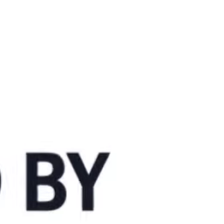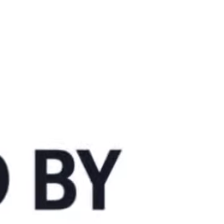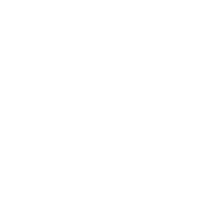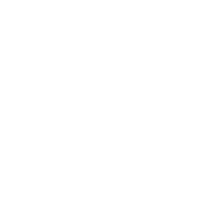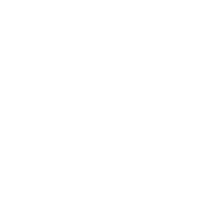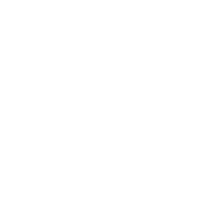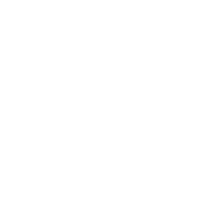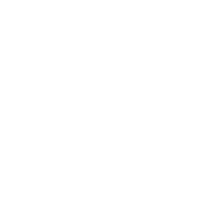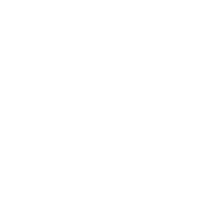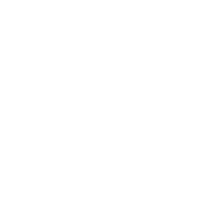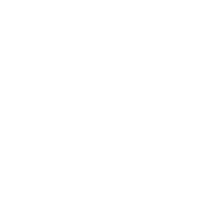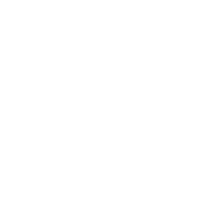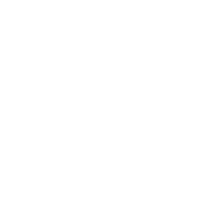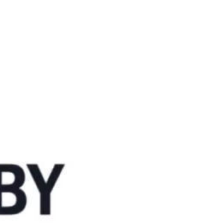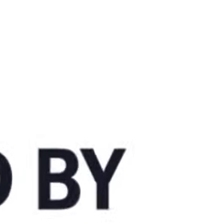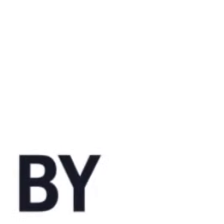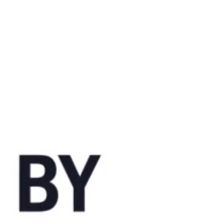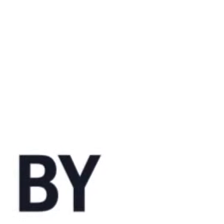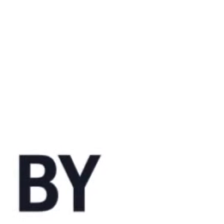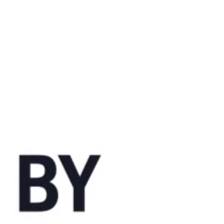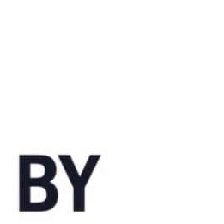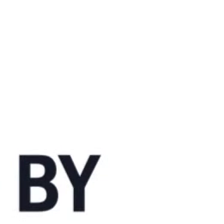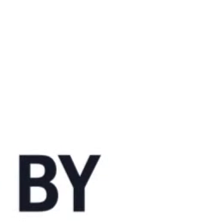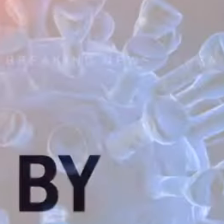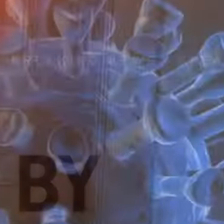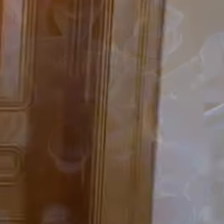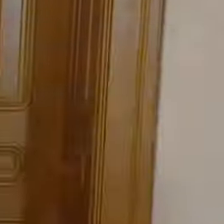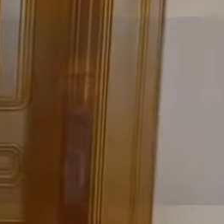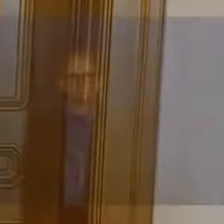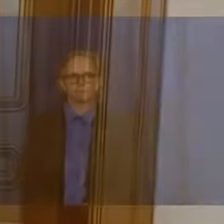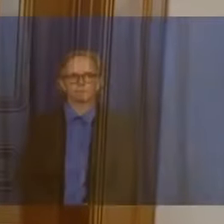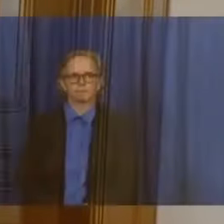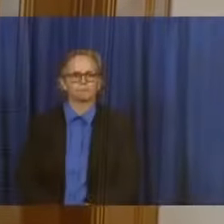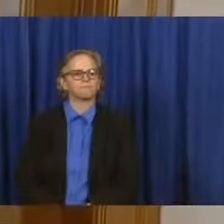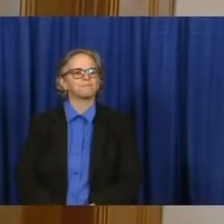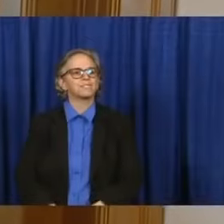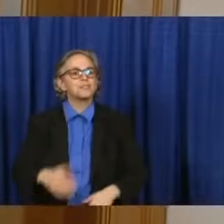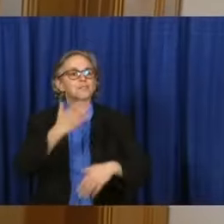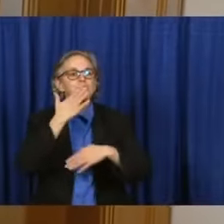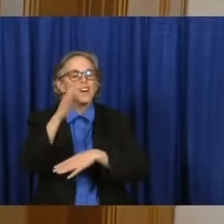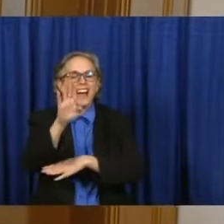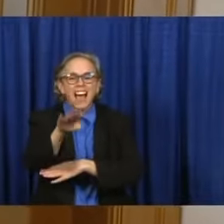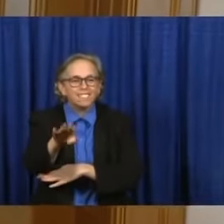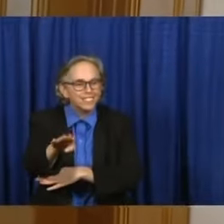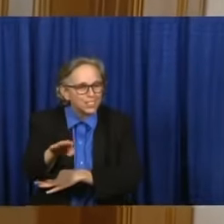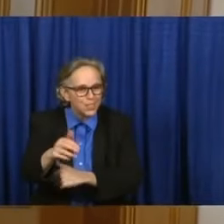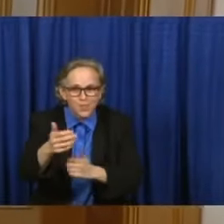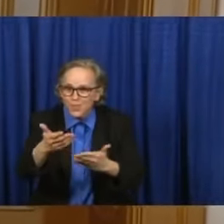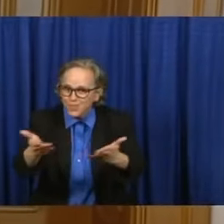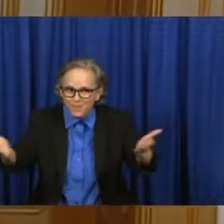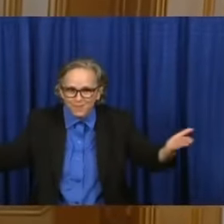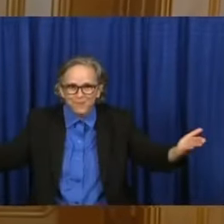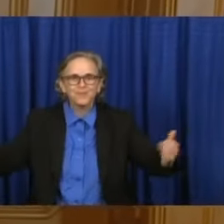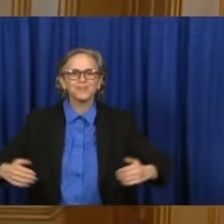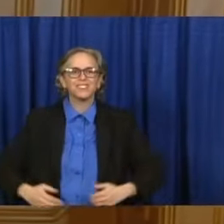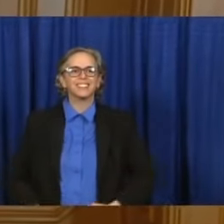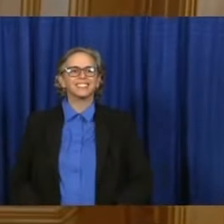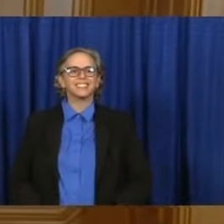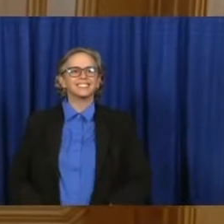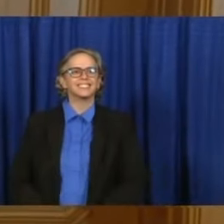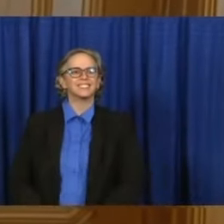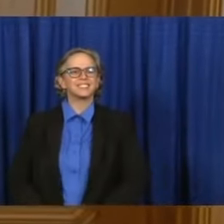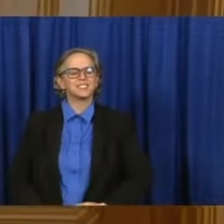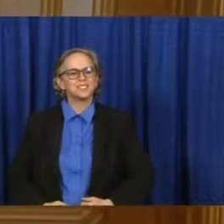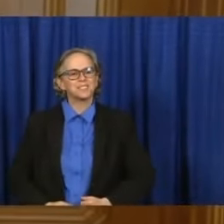This is an ABC6 News special report. There are now more than 2,900 cases of coronavirus in Ohio. 802 people